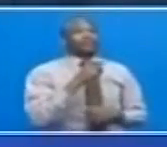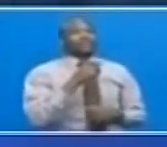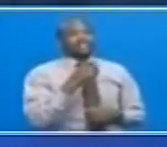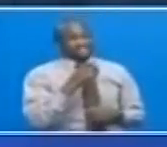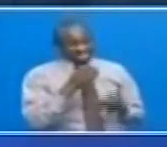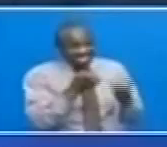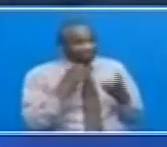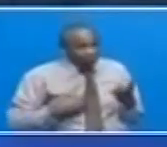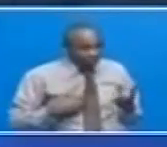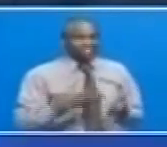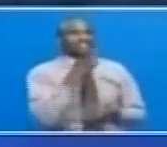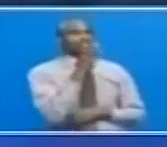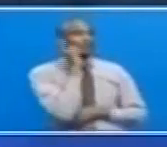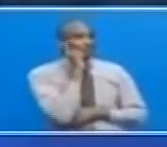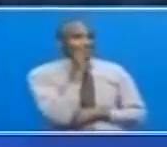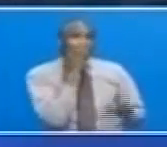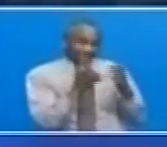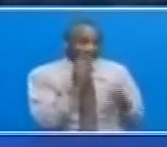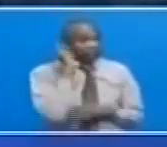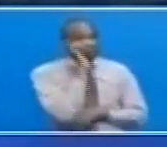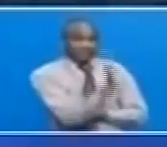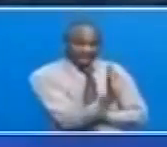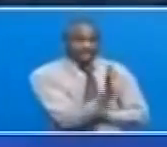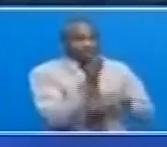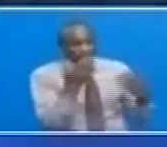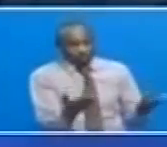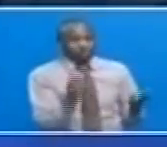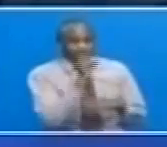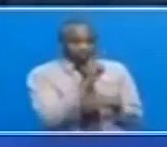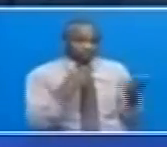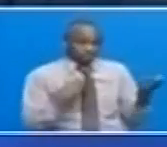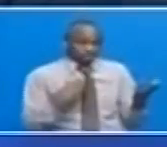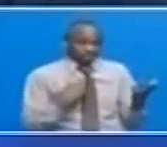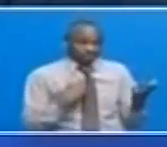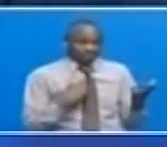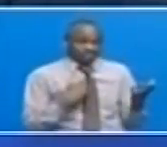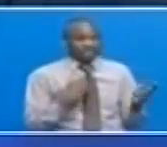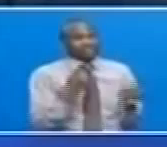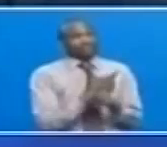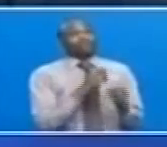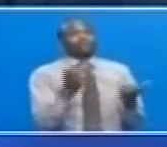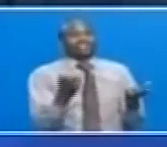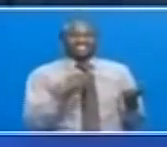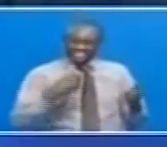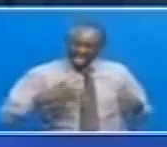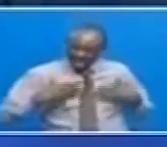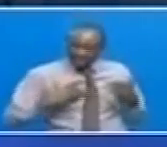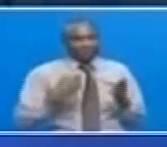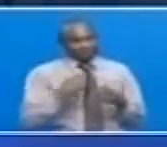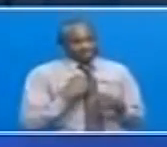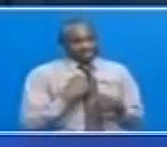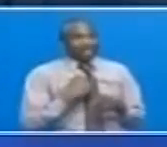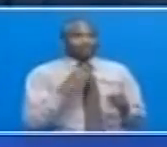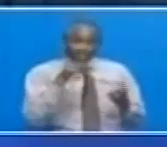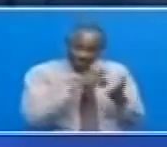more convenient platform, whether it's your mobile app, whether it's your usual USSD program that you can connect to the bank. And I've been very excited to see you can